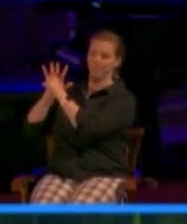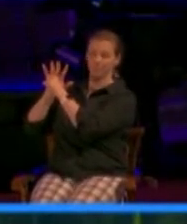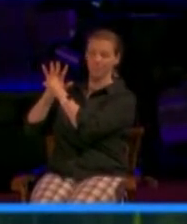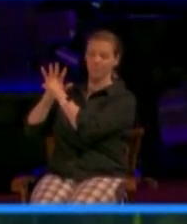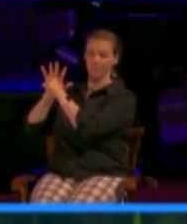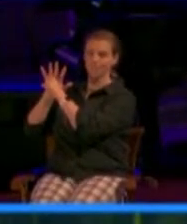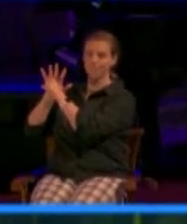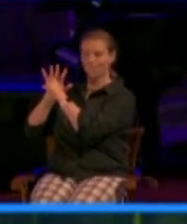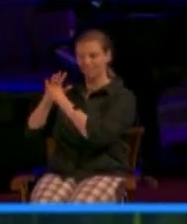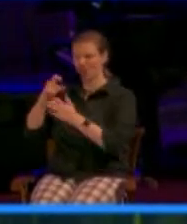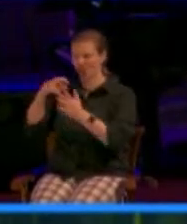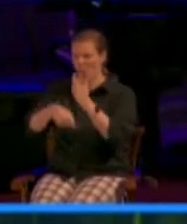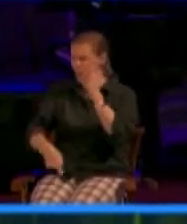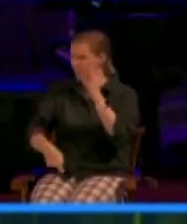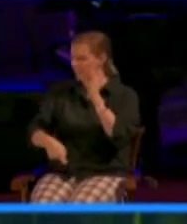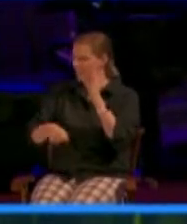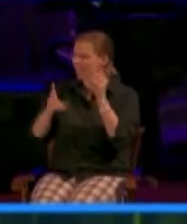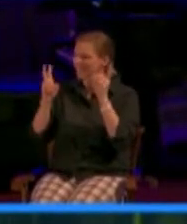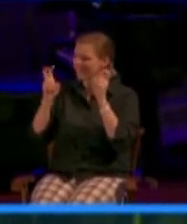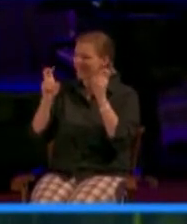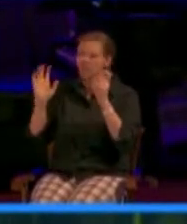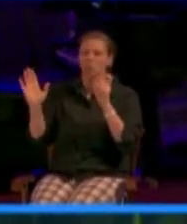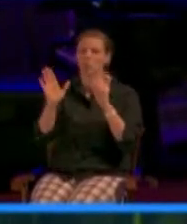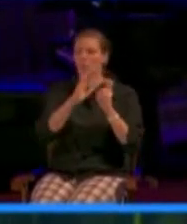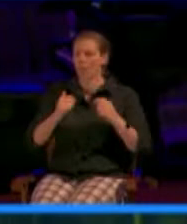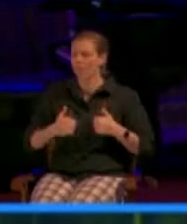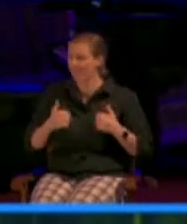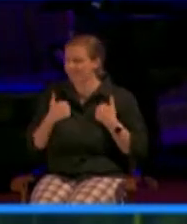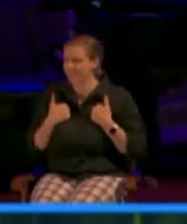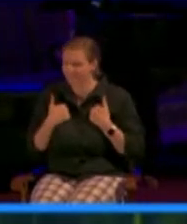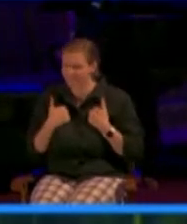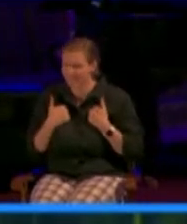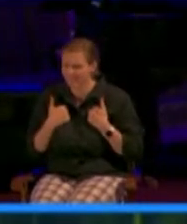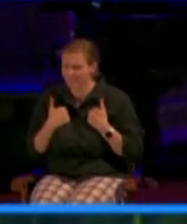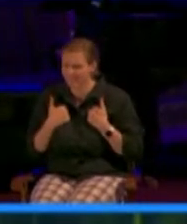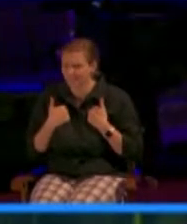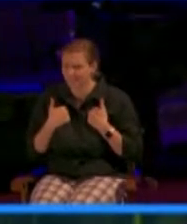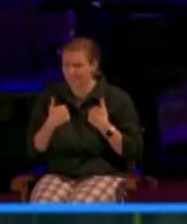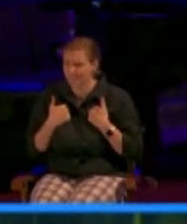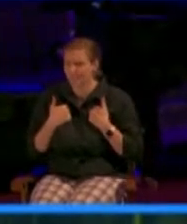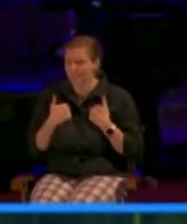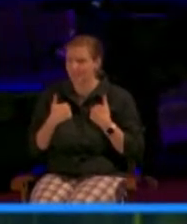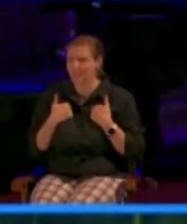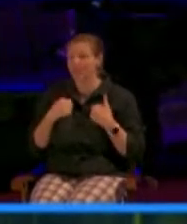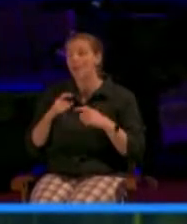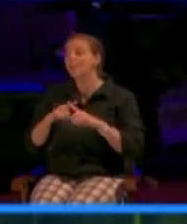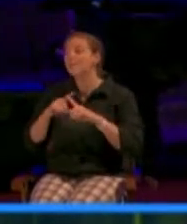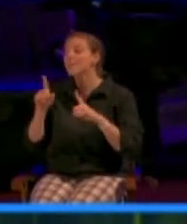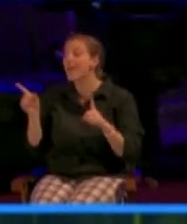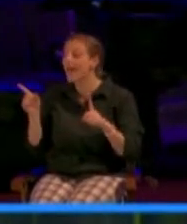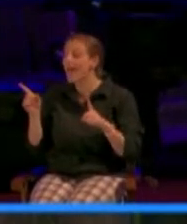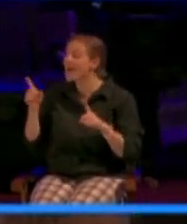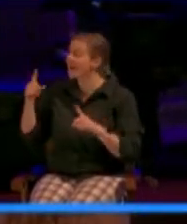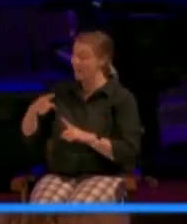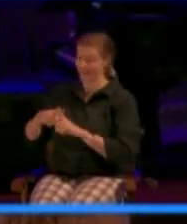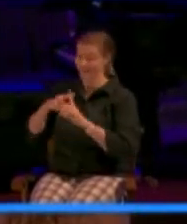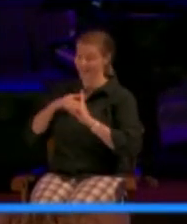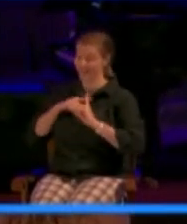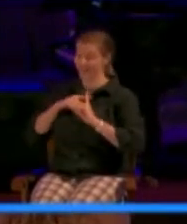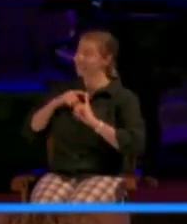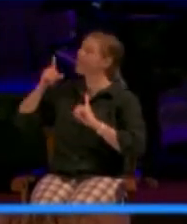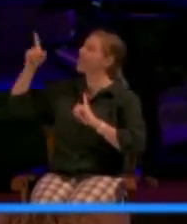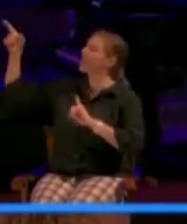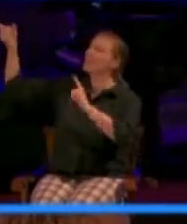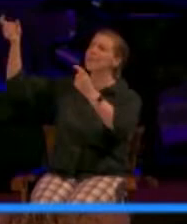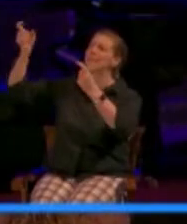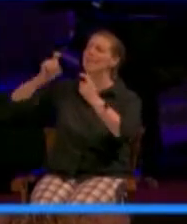gives a man the only true life he can ever have. So this morning, I'm going to be